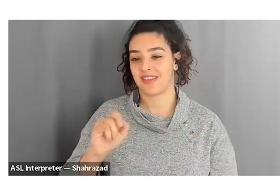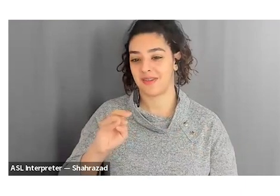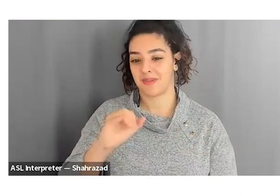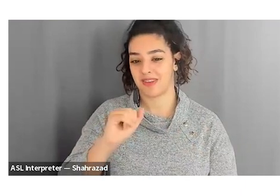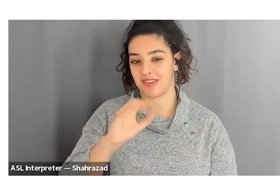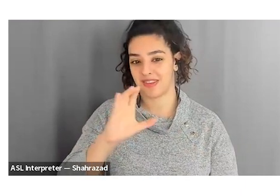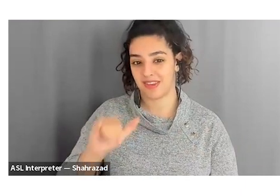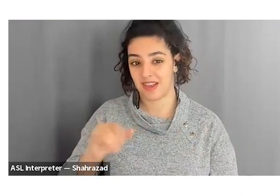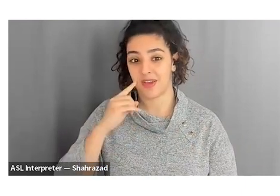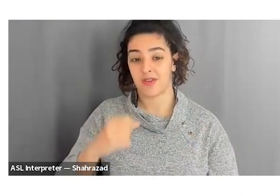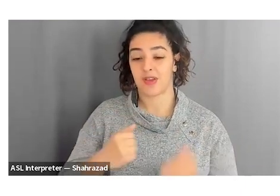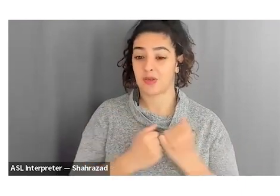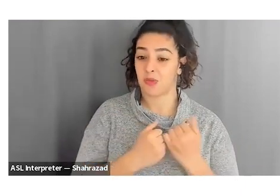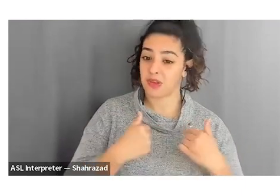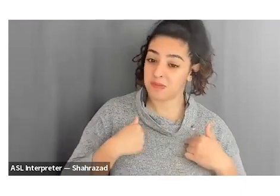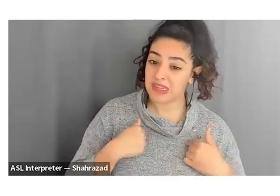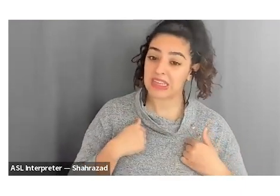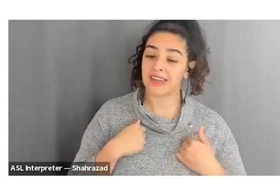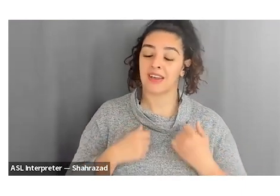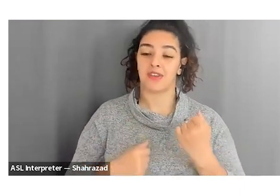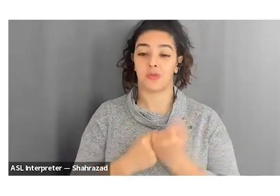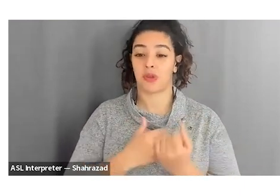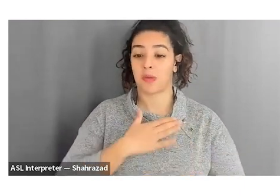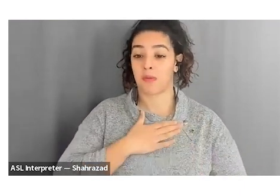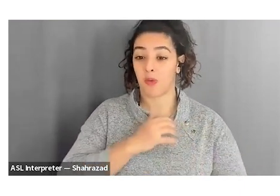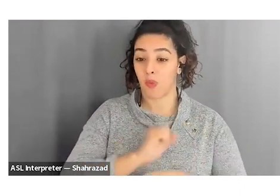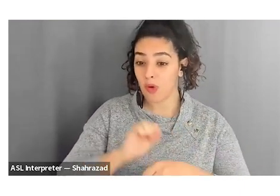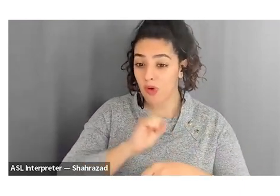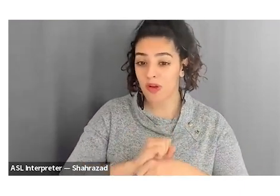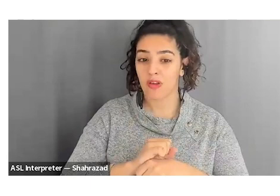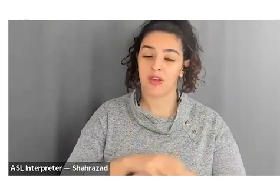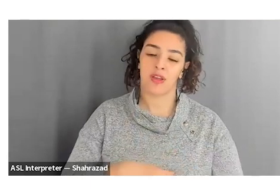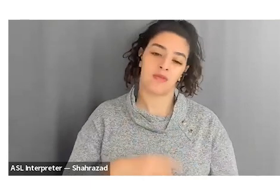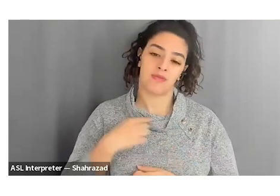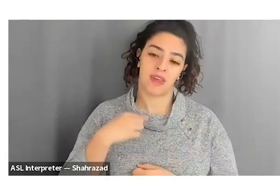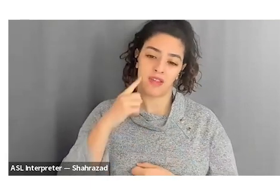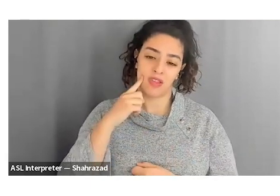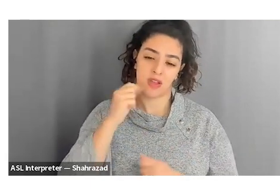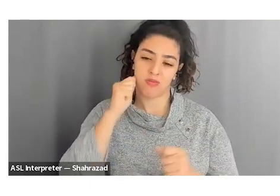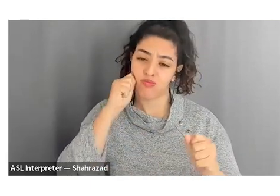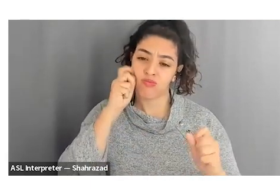supporting me, supporting my work. And I think it's really, really incredible. So thank you.